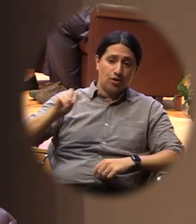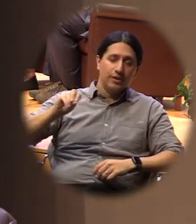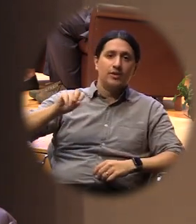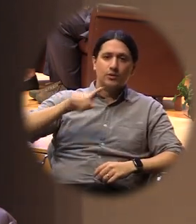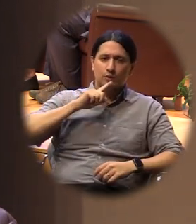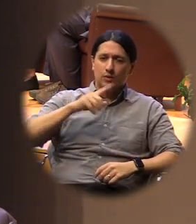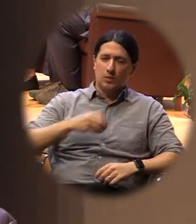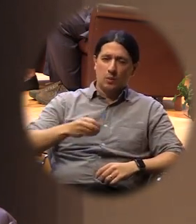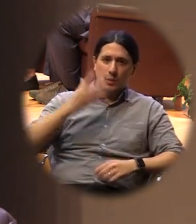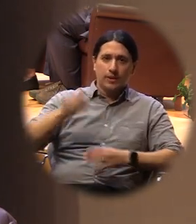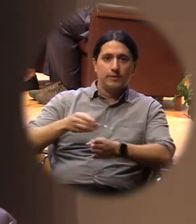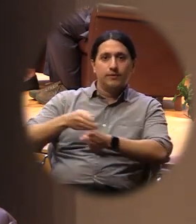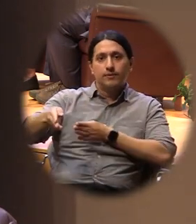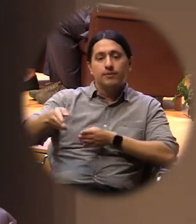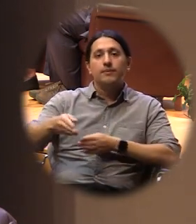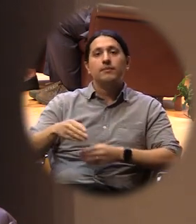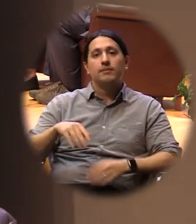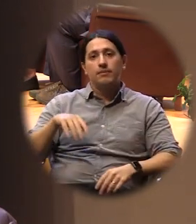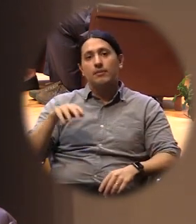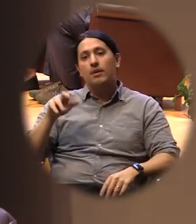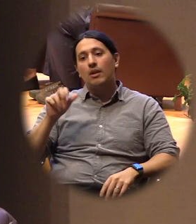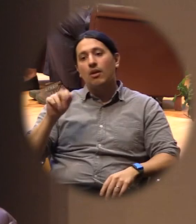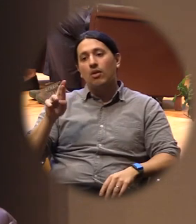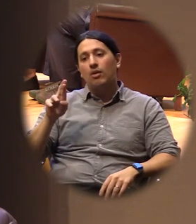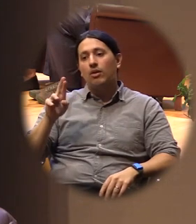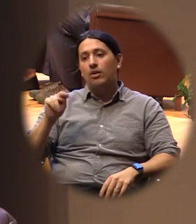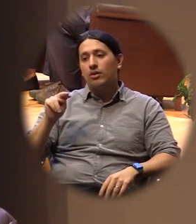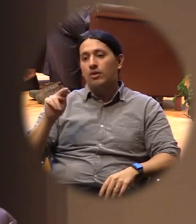developed the notion of the normal infant.